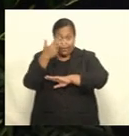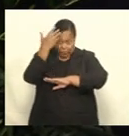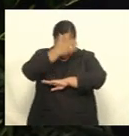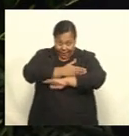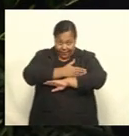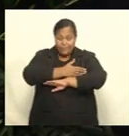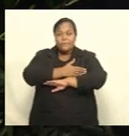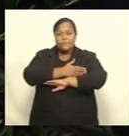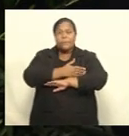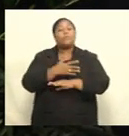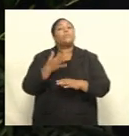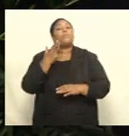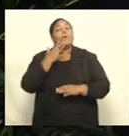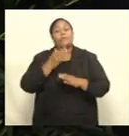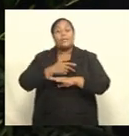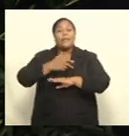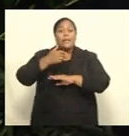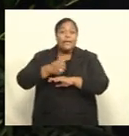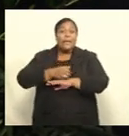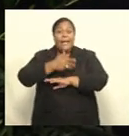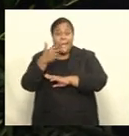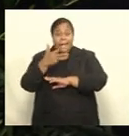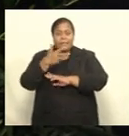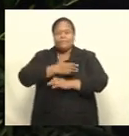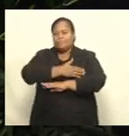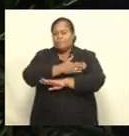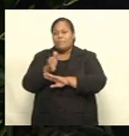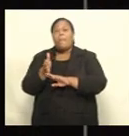8 on Monday morning.